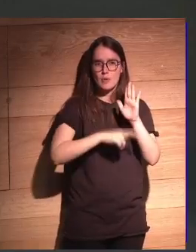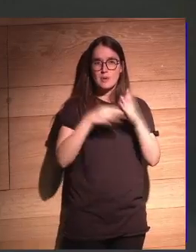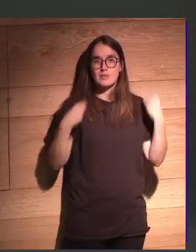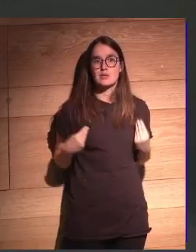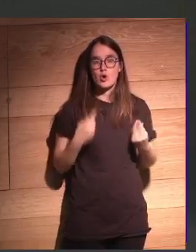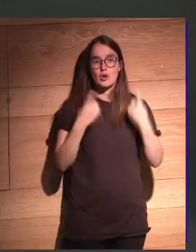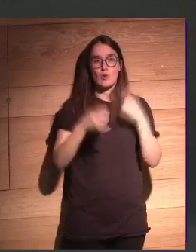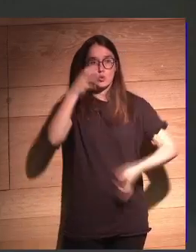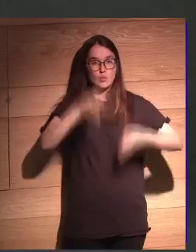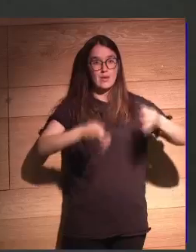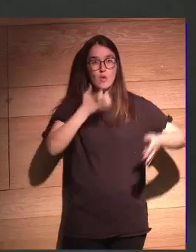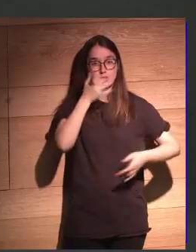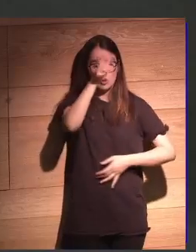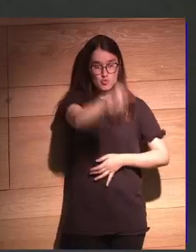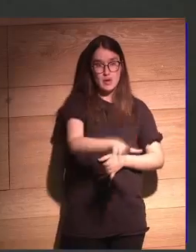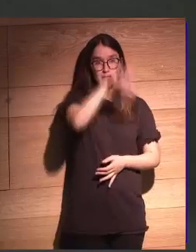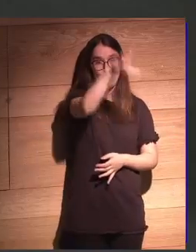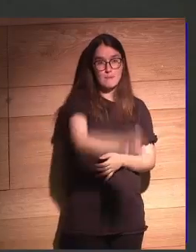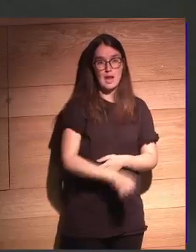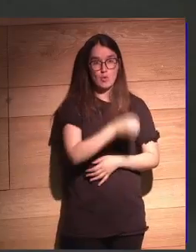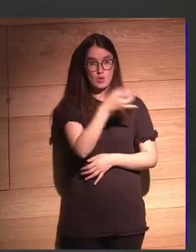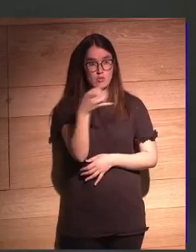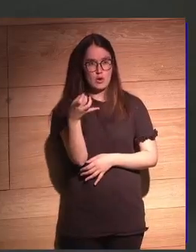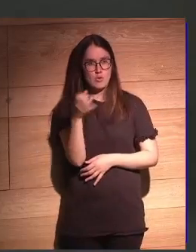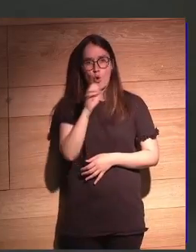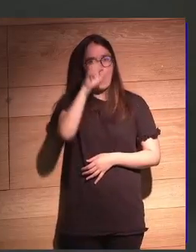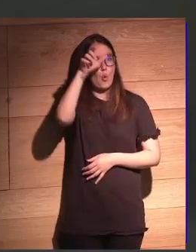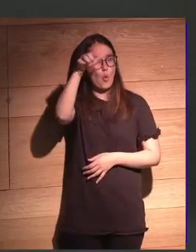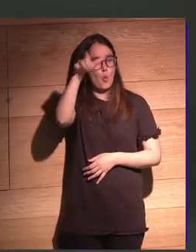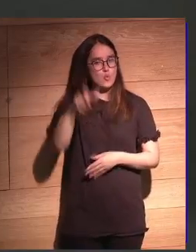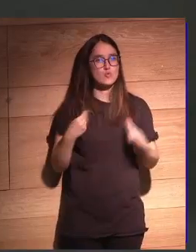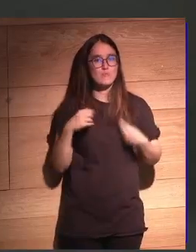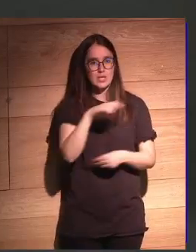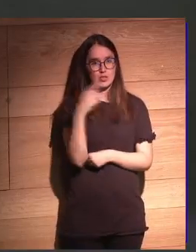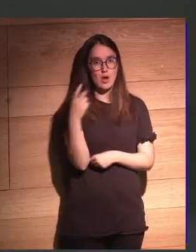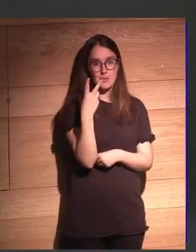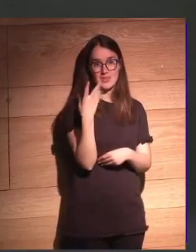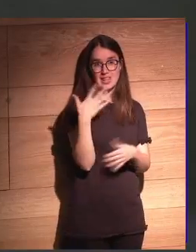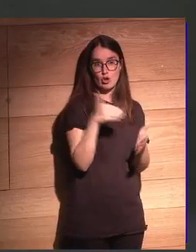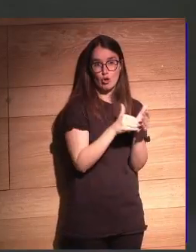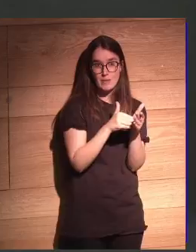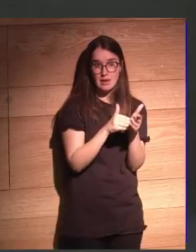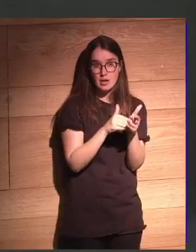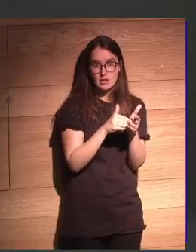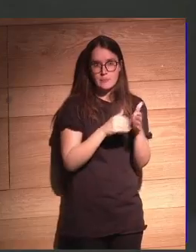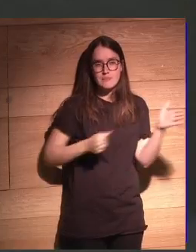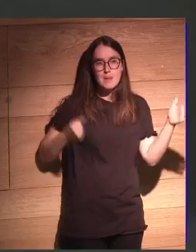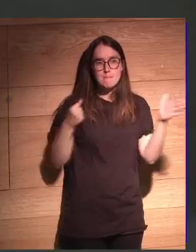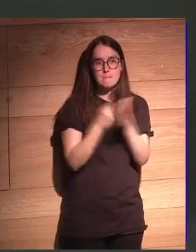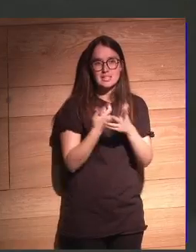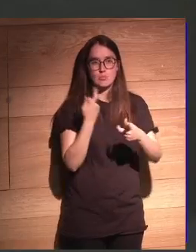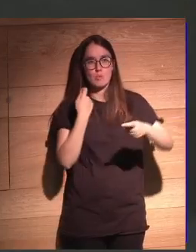We need to regulate their profits and do what, like some courts have done. If you have bought a house